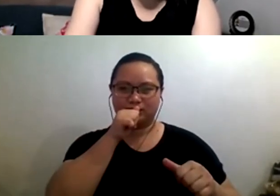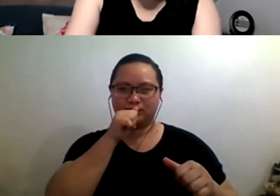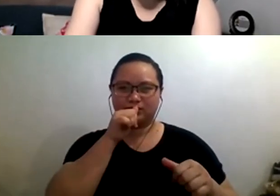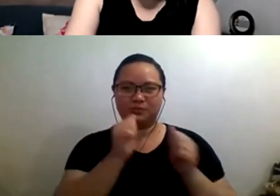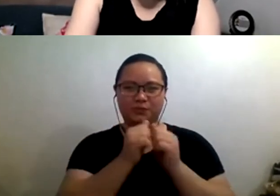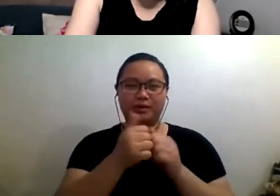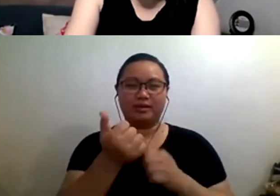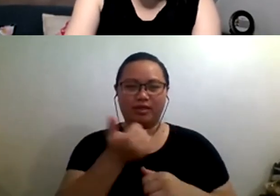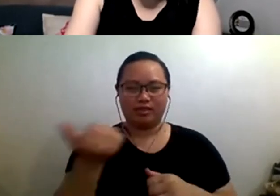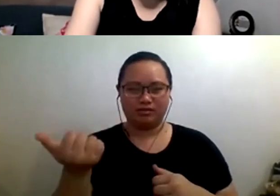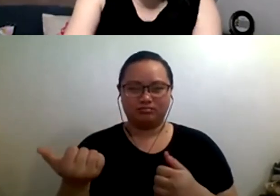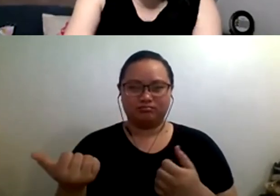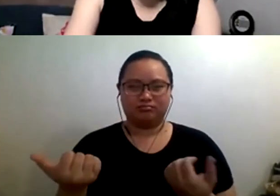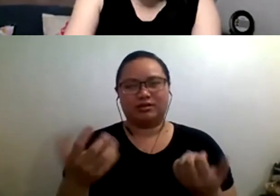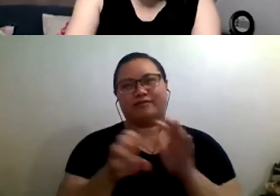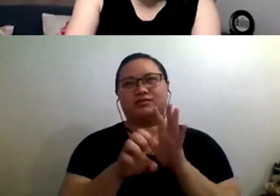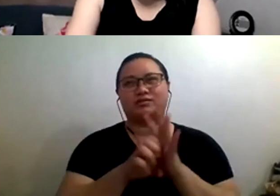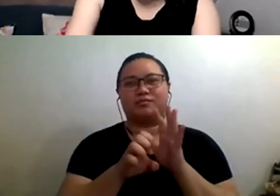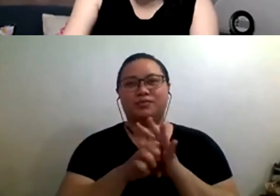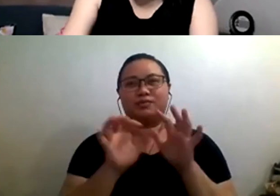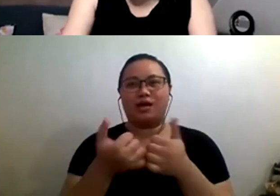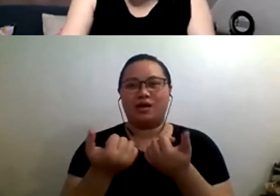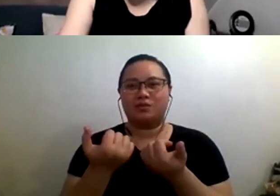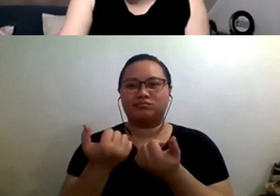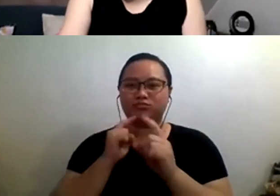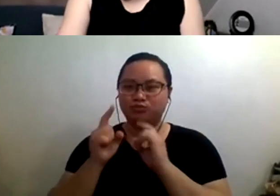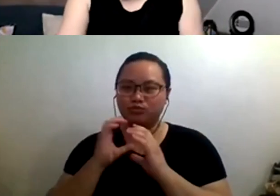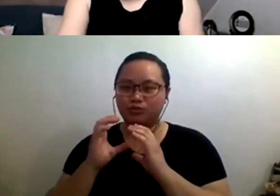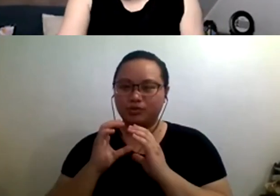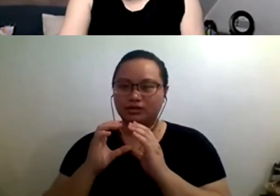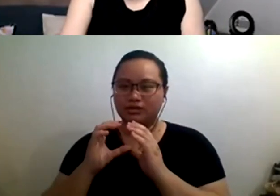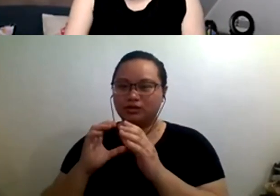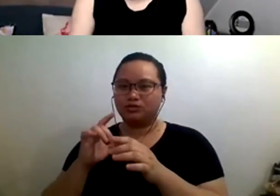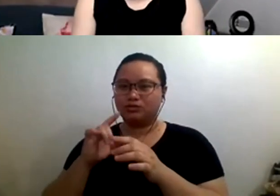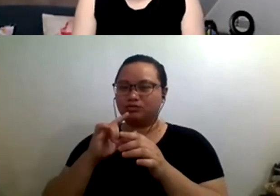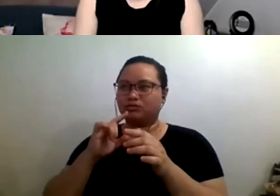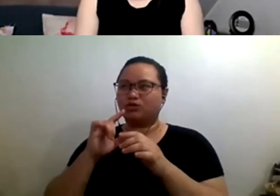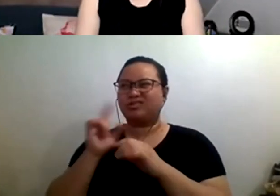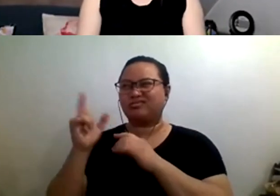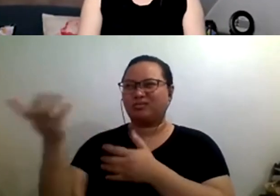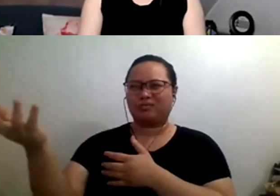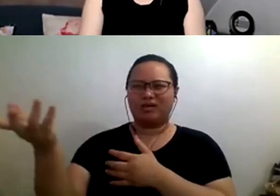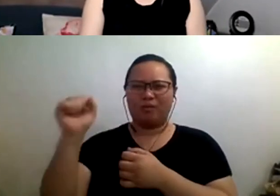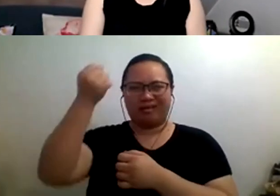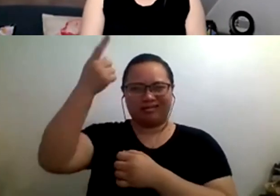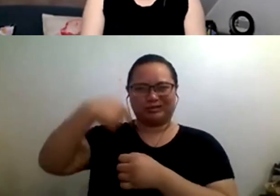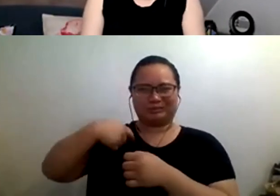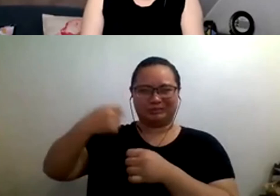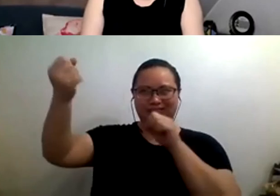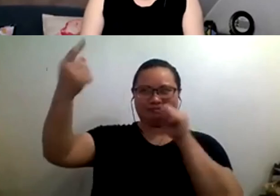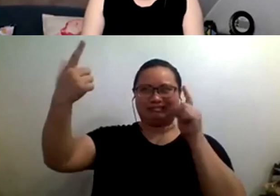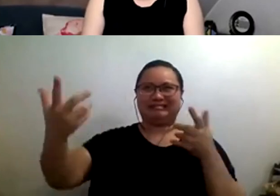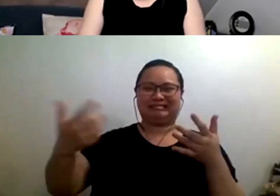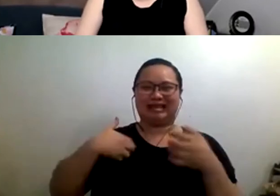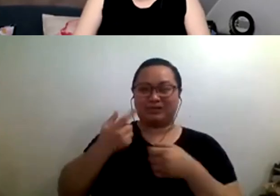maybe the way that I'm speaking to them is not something that it doesn't register to them. Wala silang decoder para sa encoder na binigay